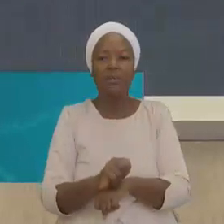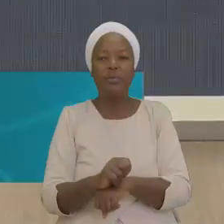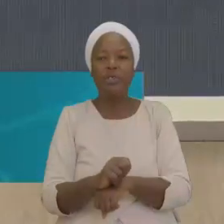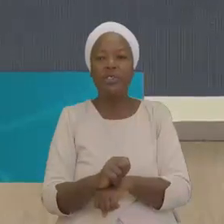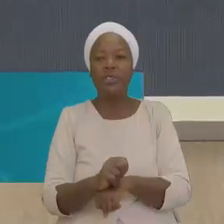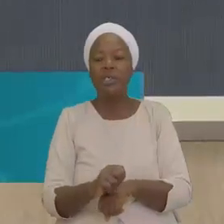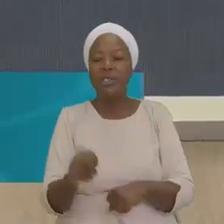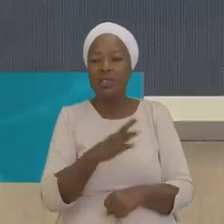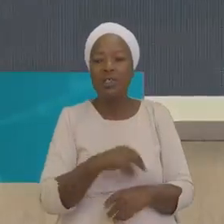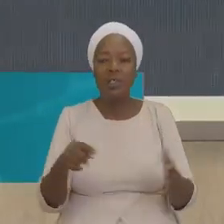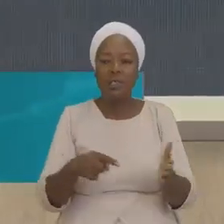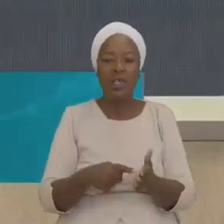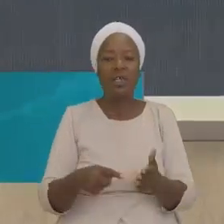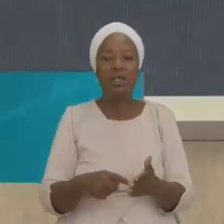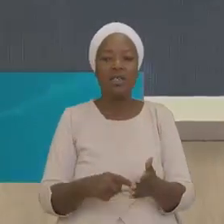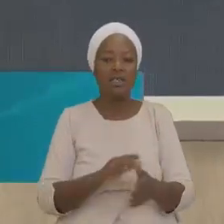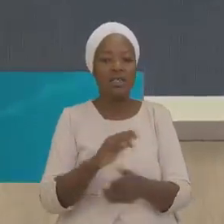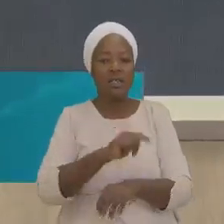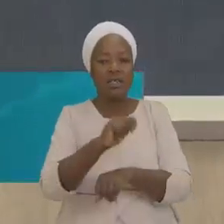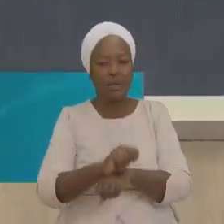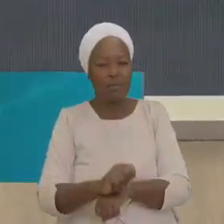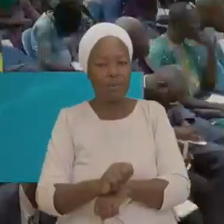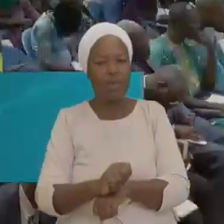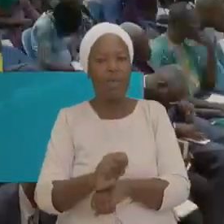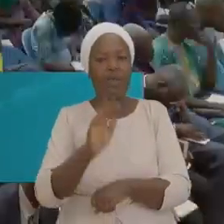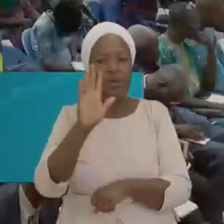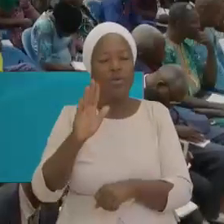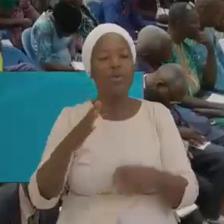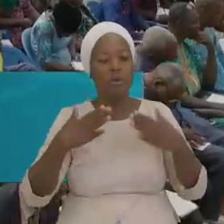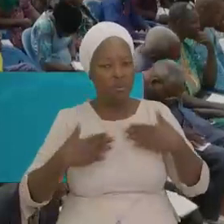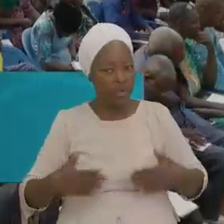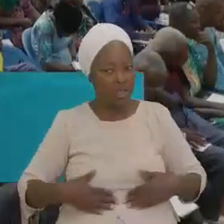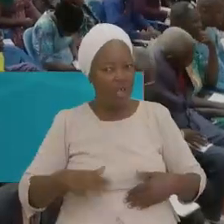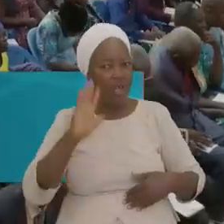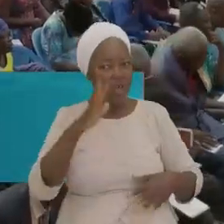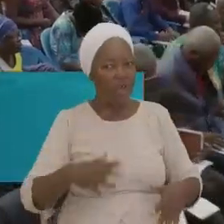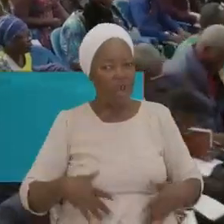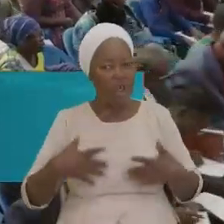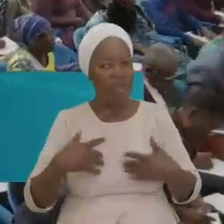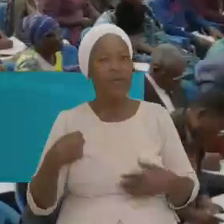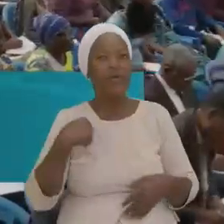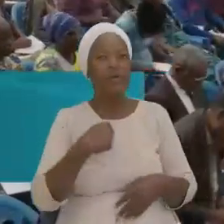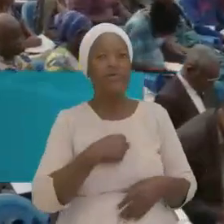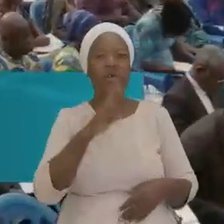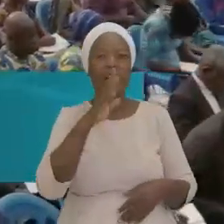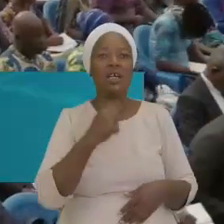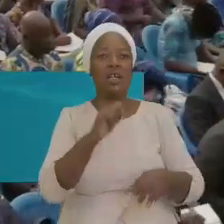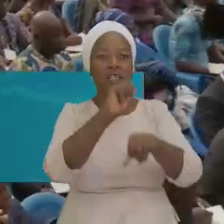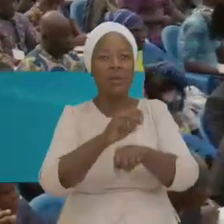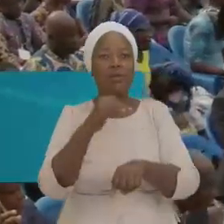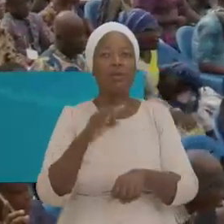His temple, your body, your life. We are the temple of